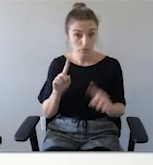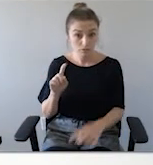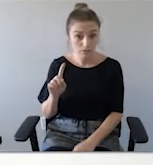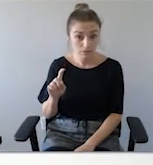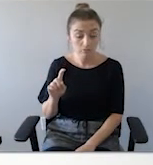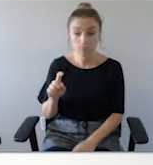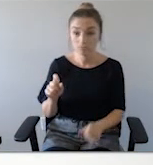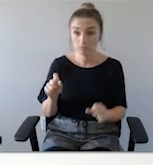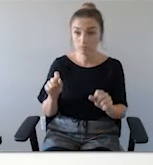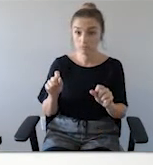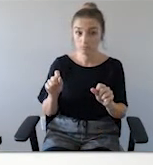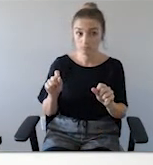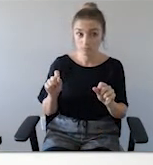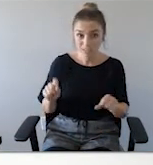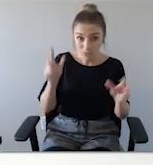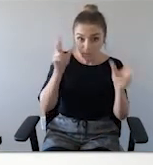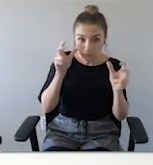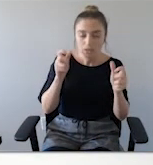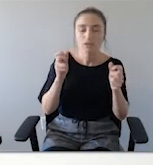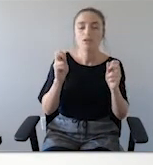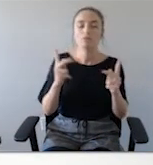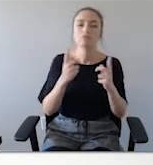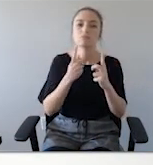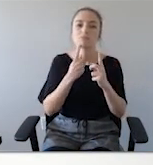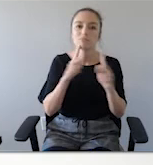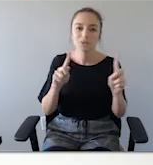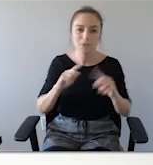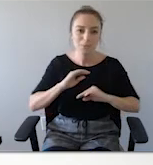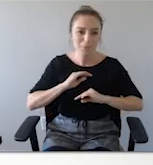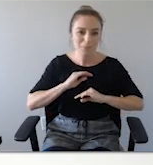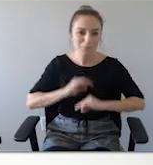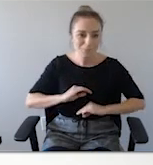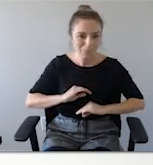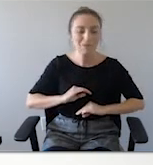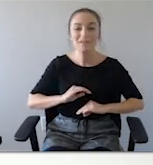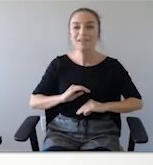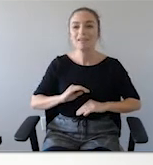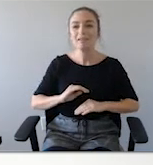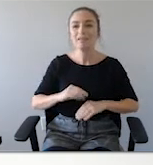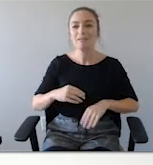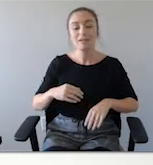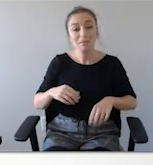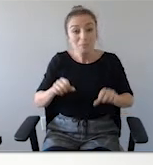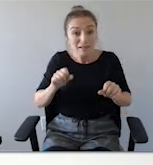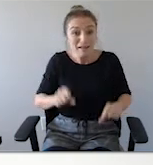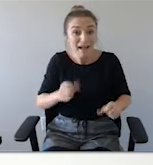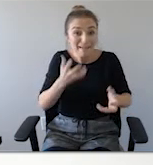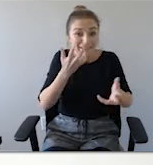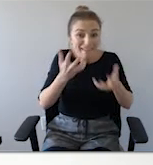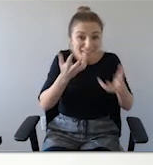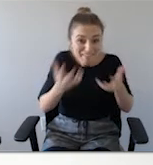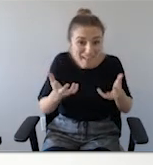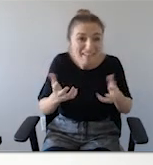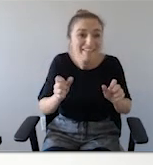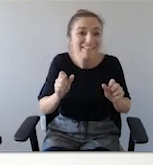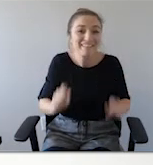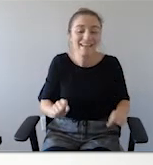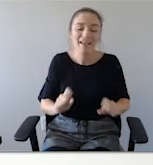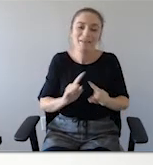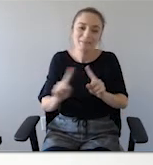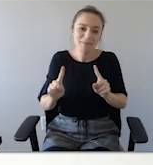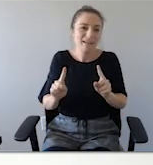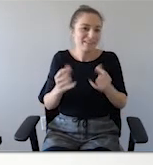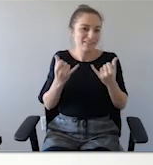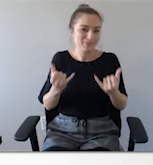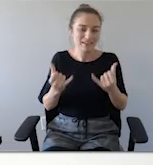Can you hear me? Am I being echoed? There I go, right? You guys can hear me a little bit? I have a big mouth, so I'm able to project, but we